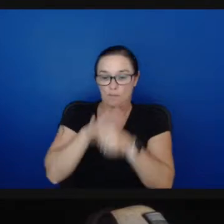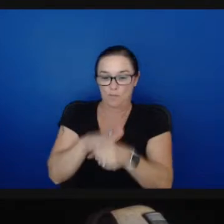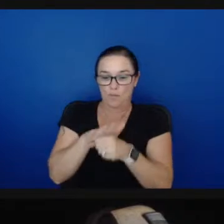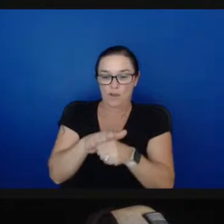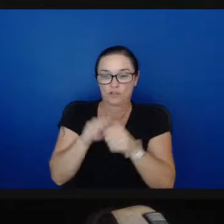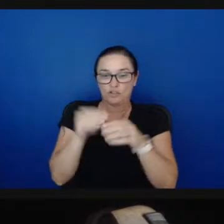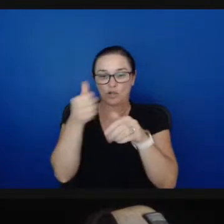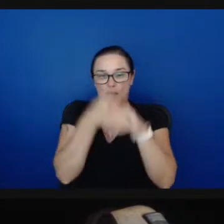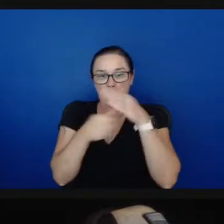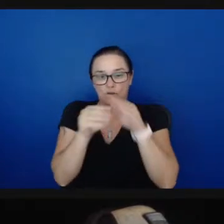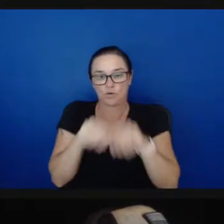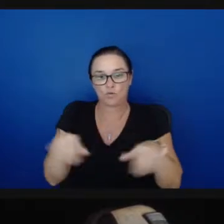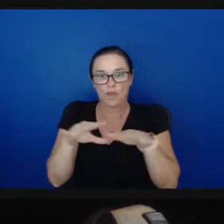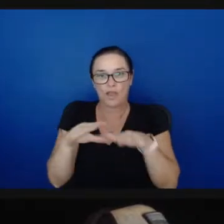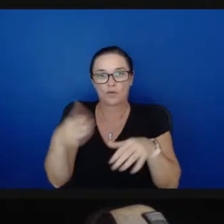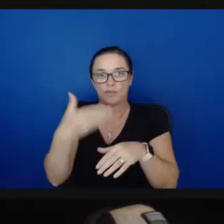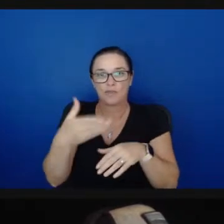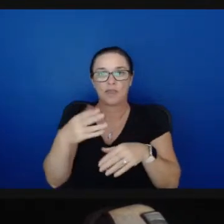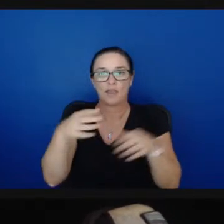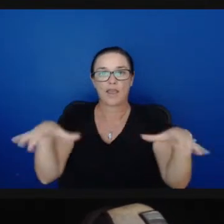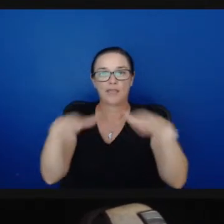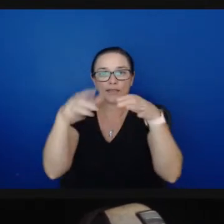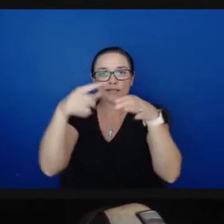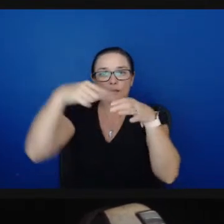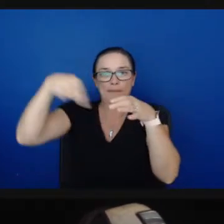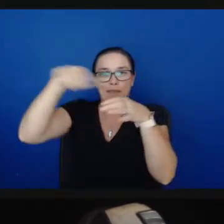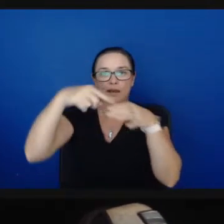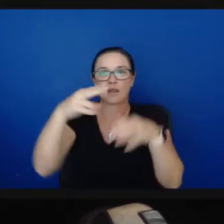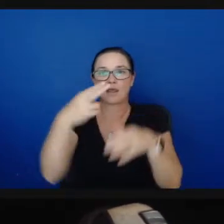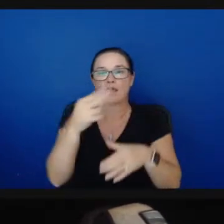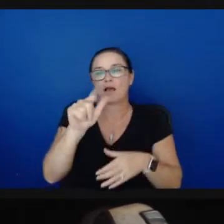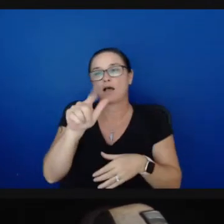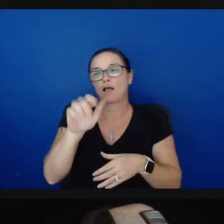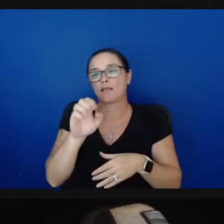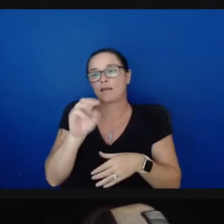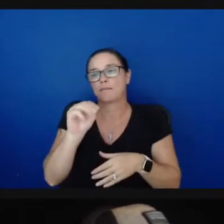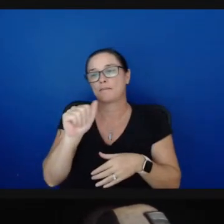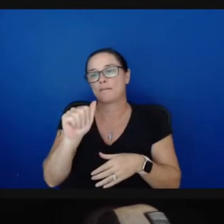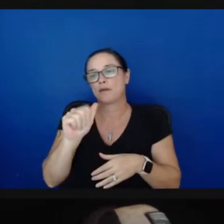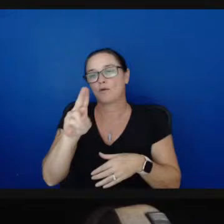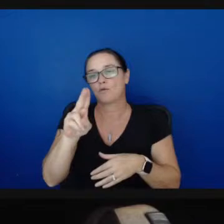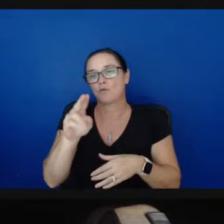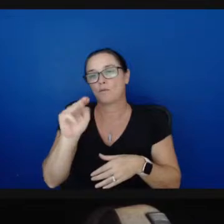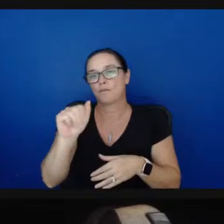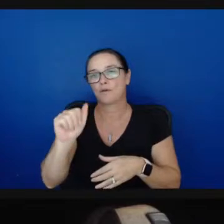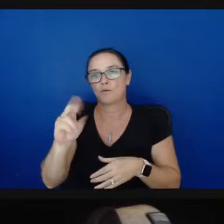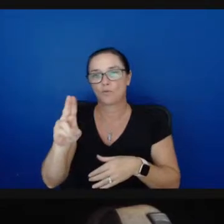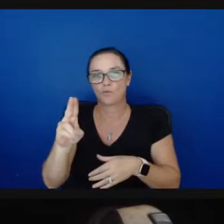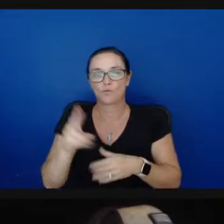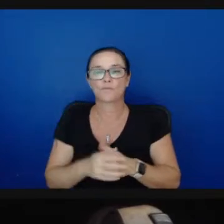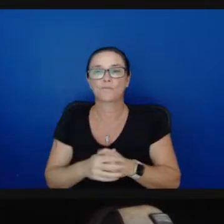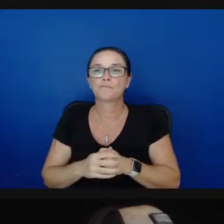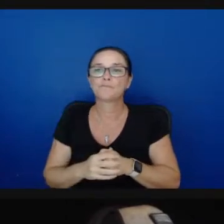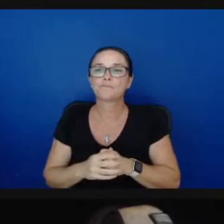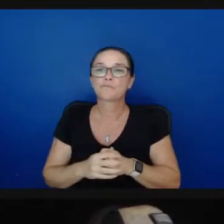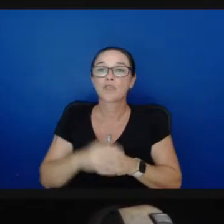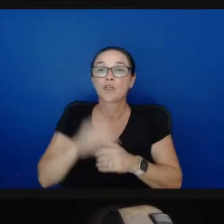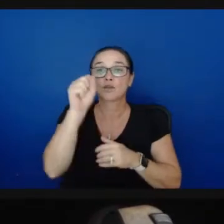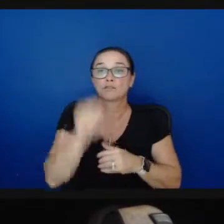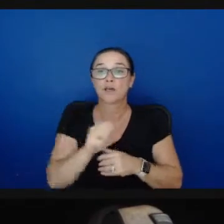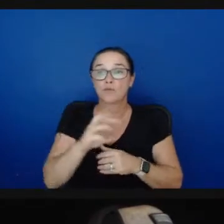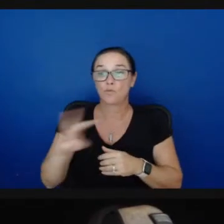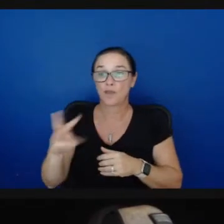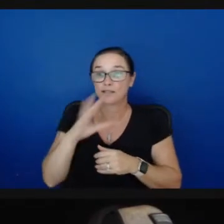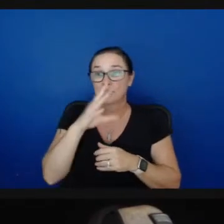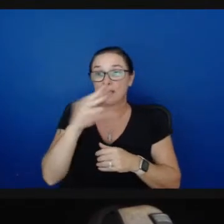at Halemaʻumaʻu, and correspondingly, the Southwest Rift and South Caldera earthquakes have also